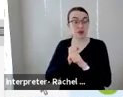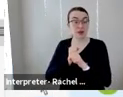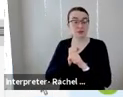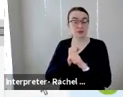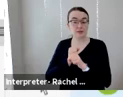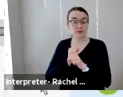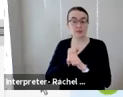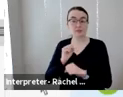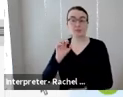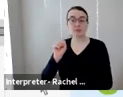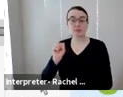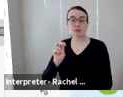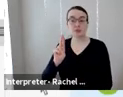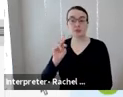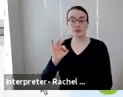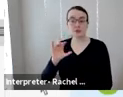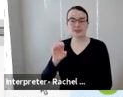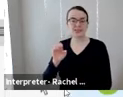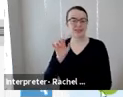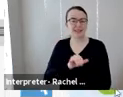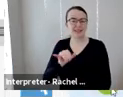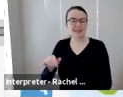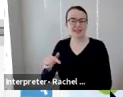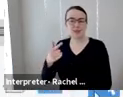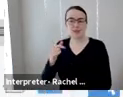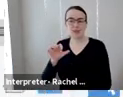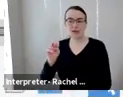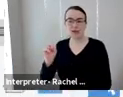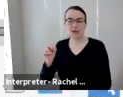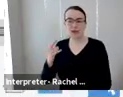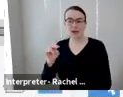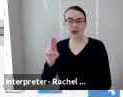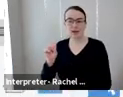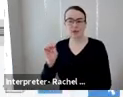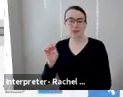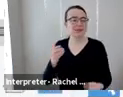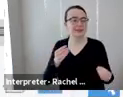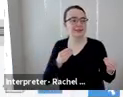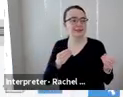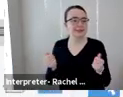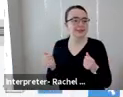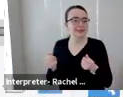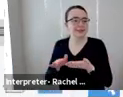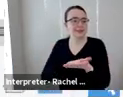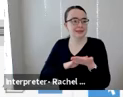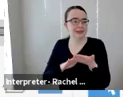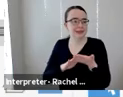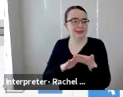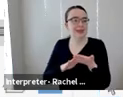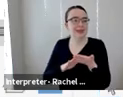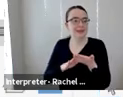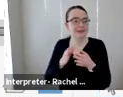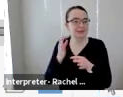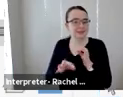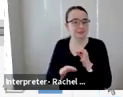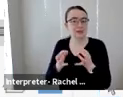greenhouse. And they're very clean and very simple. And I now have